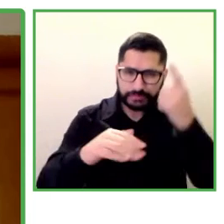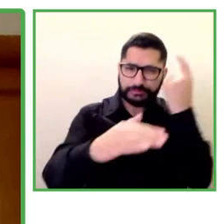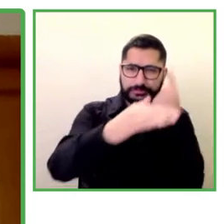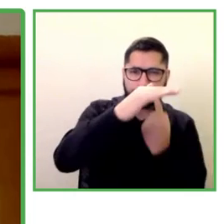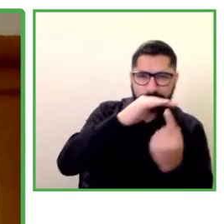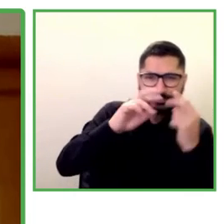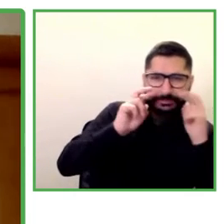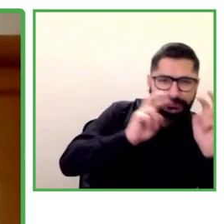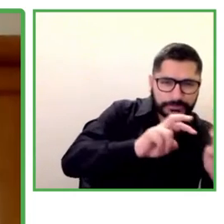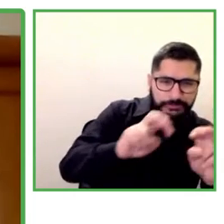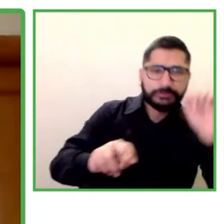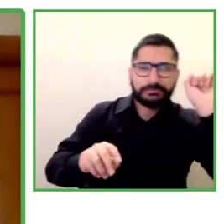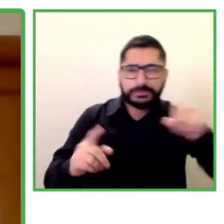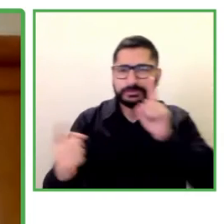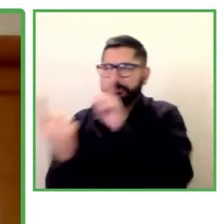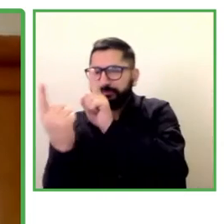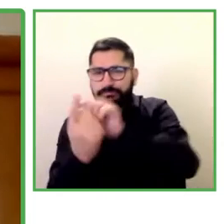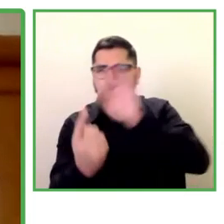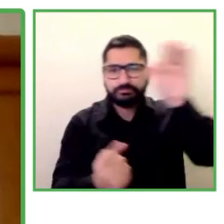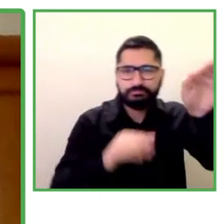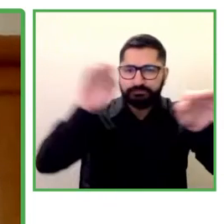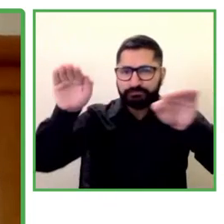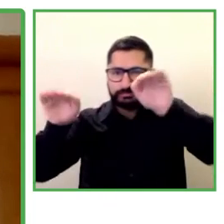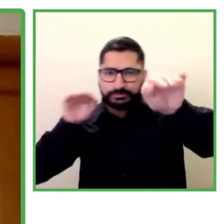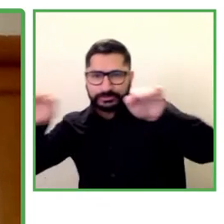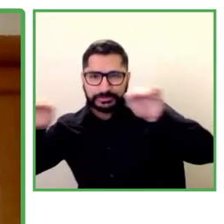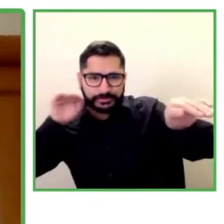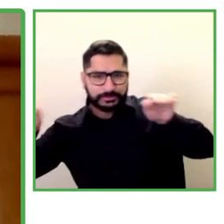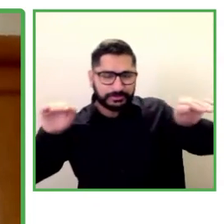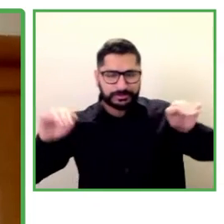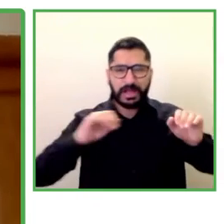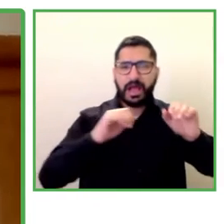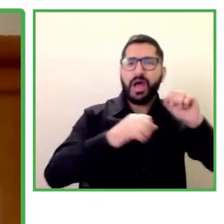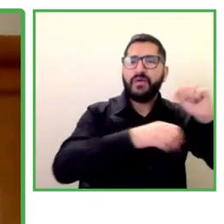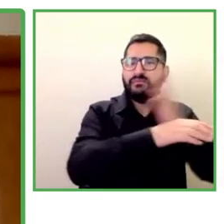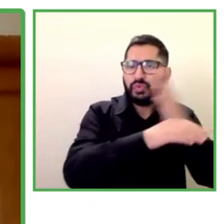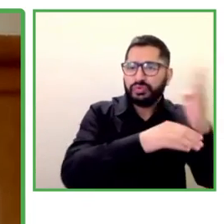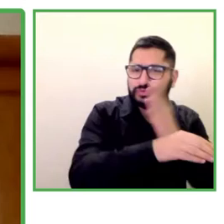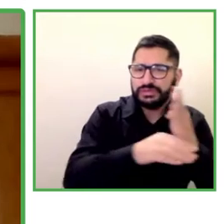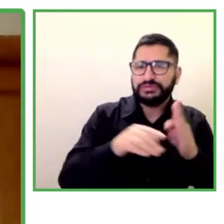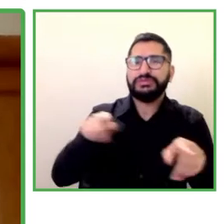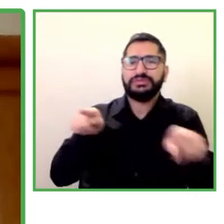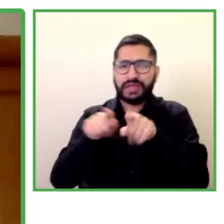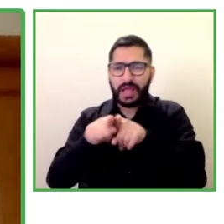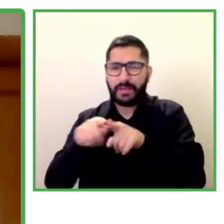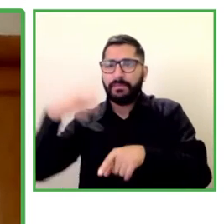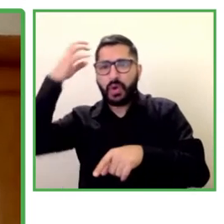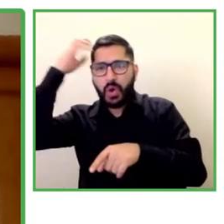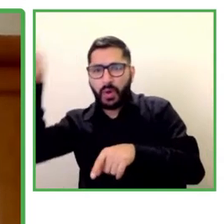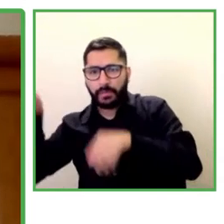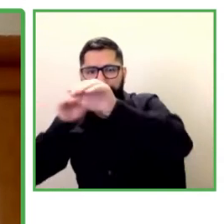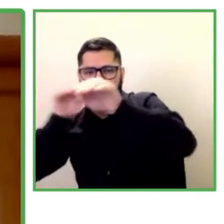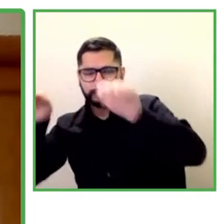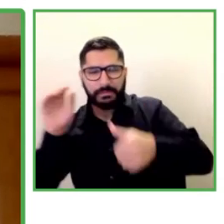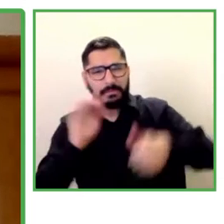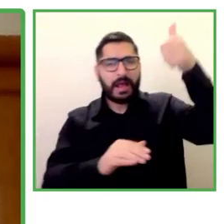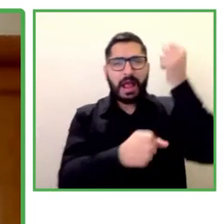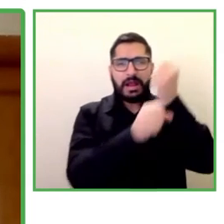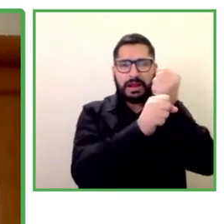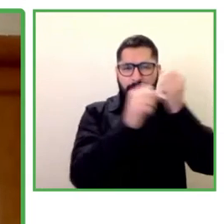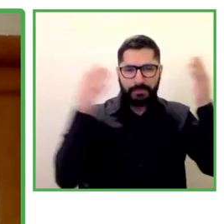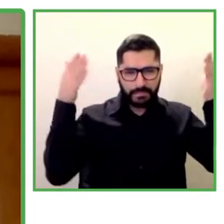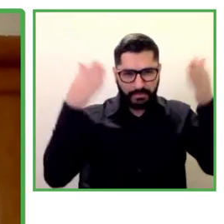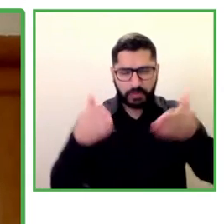sector as well, the companies, because those are the ones that generated the most employment in the region. And the truth is that there is more